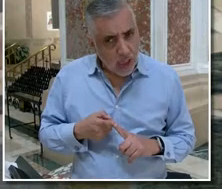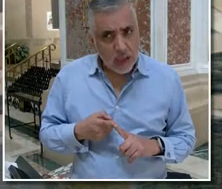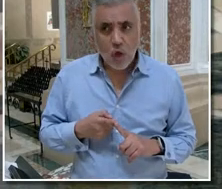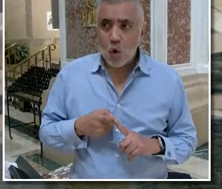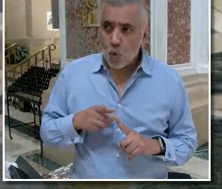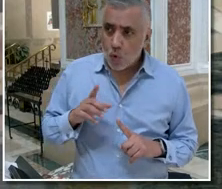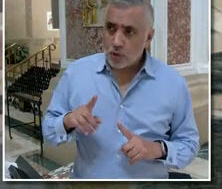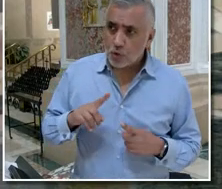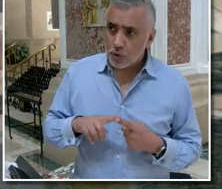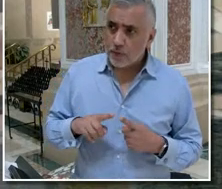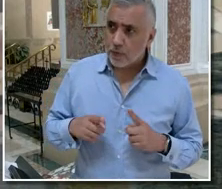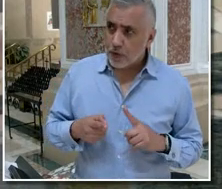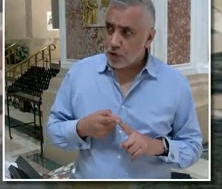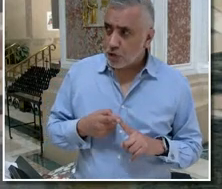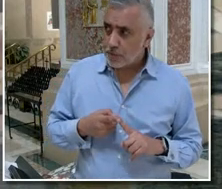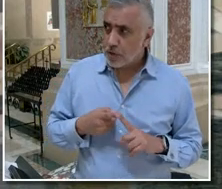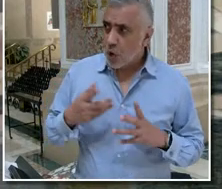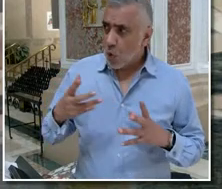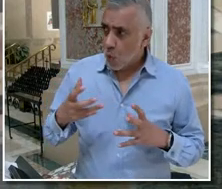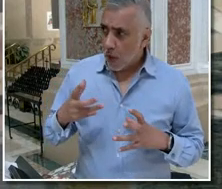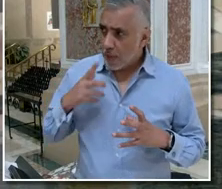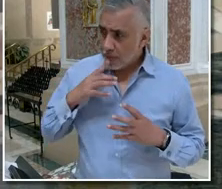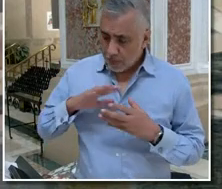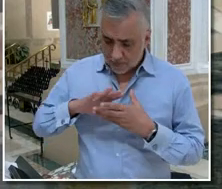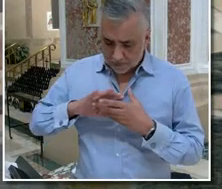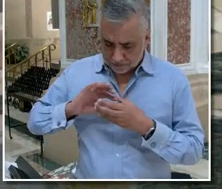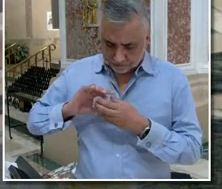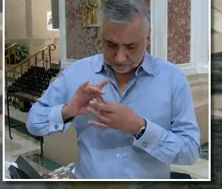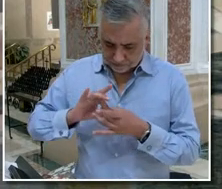those friendships to be interrelated.